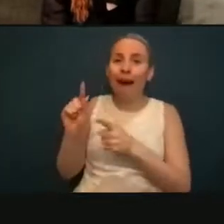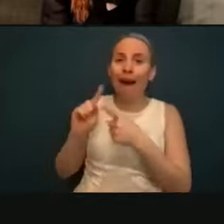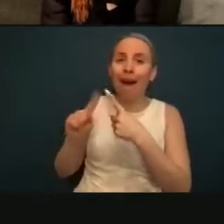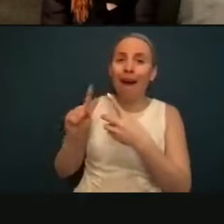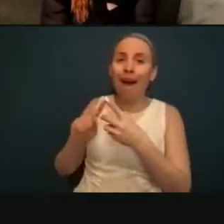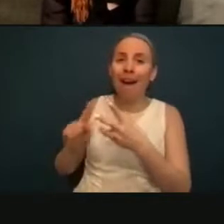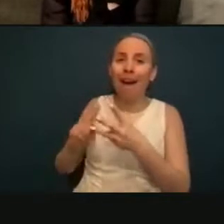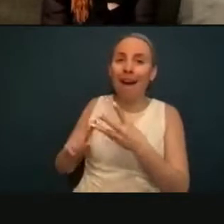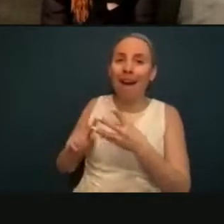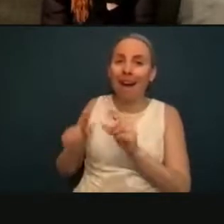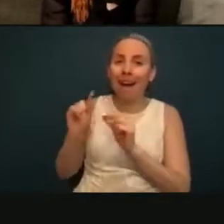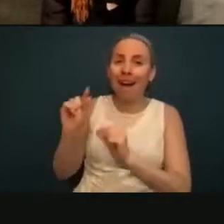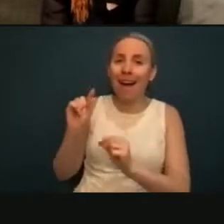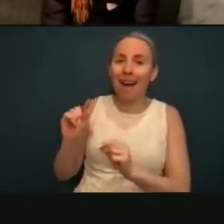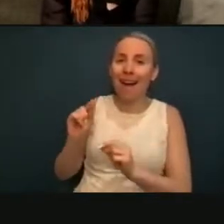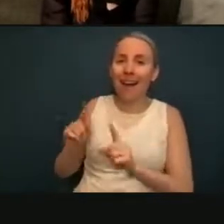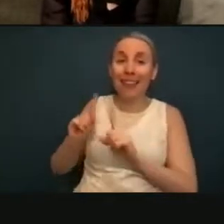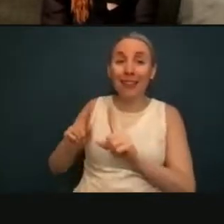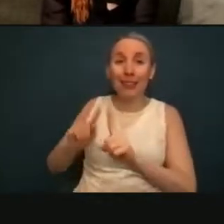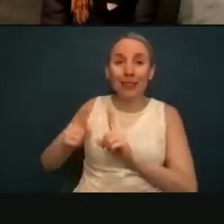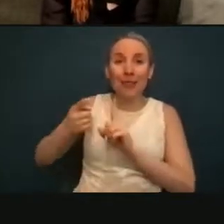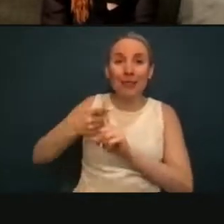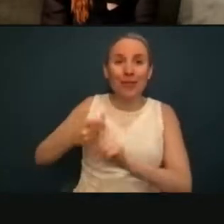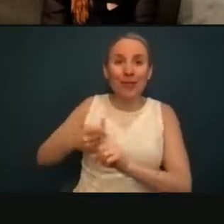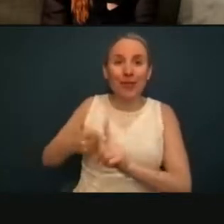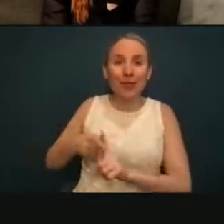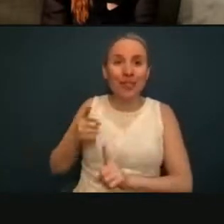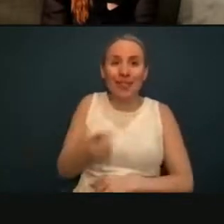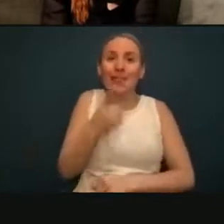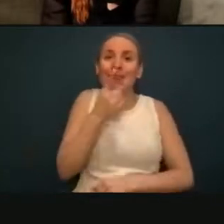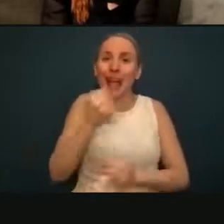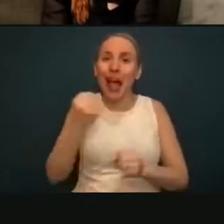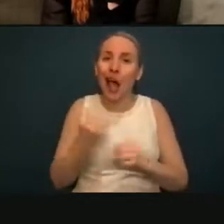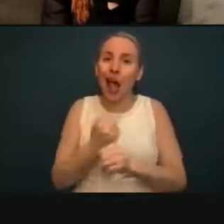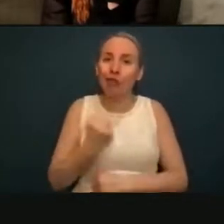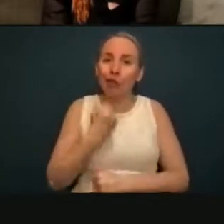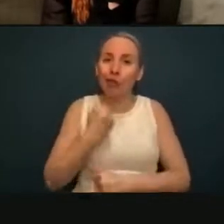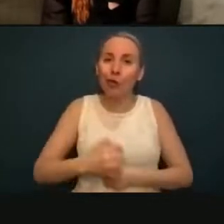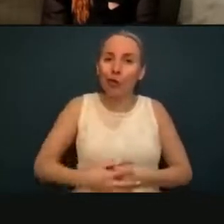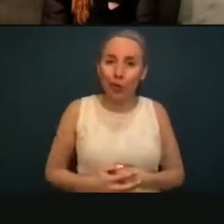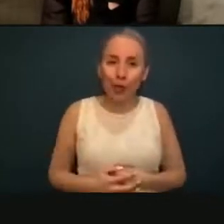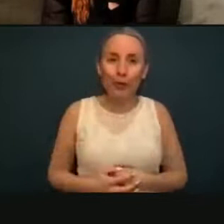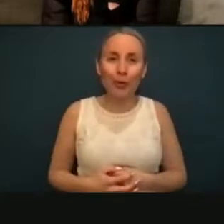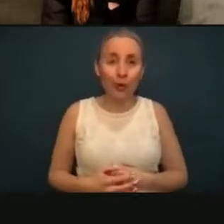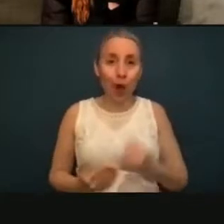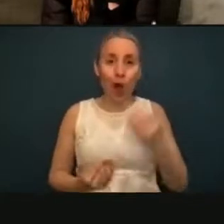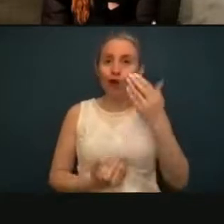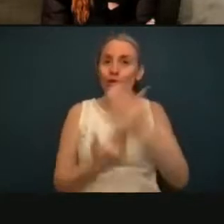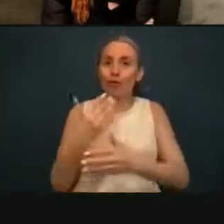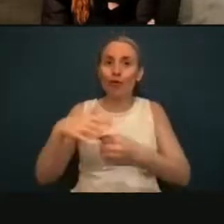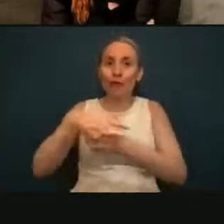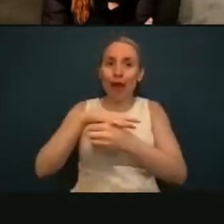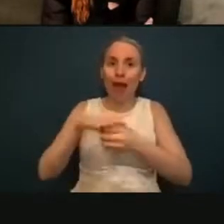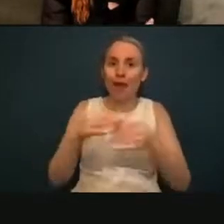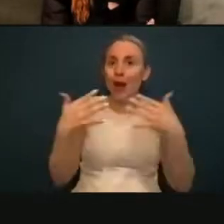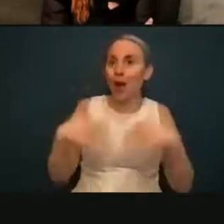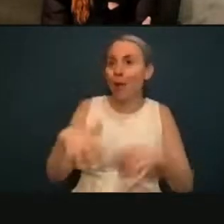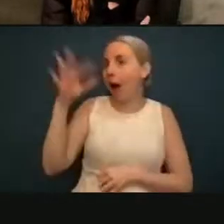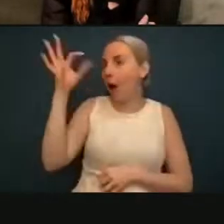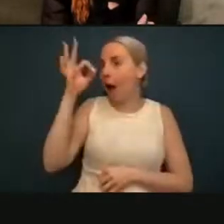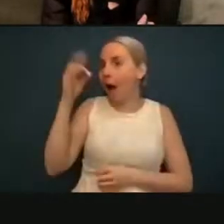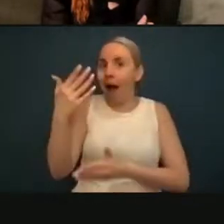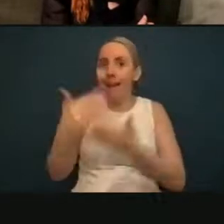know, stepping into this territory of something that's new and it hasn't been done before, that's really,